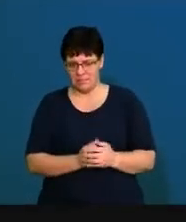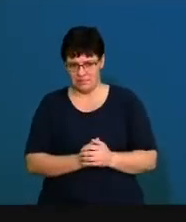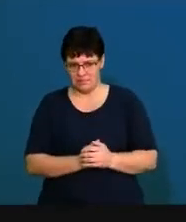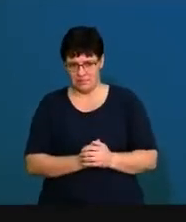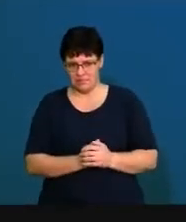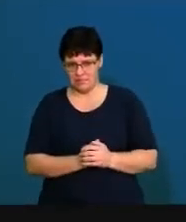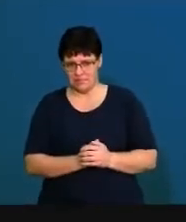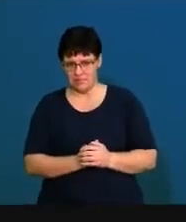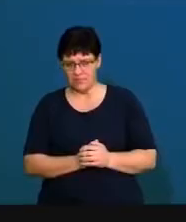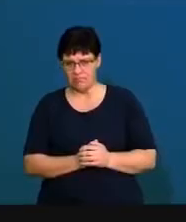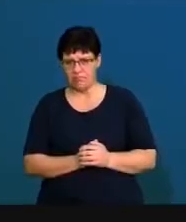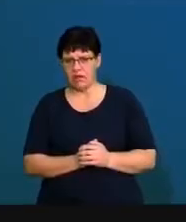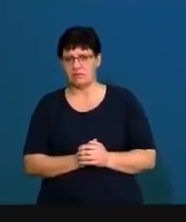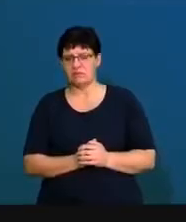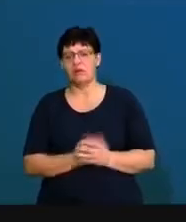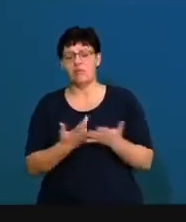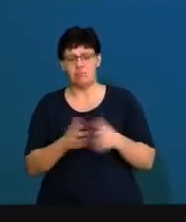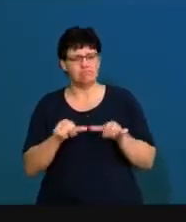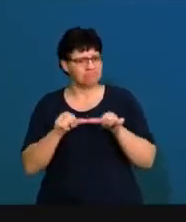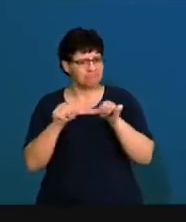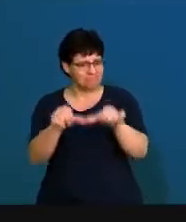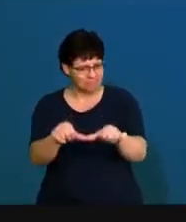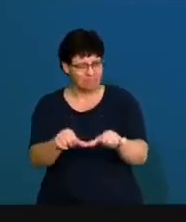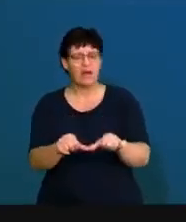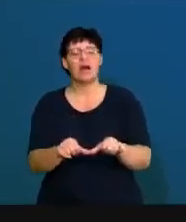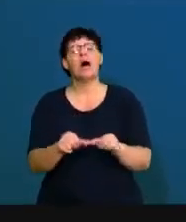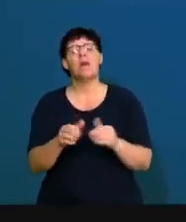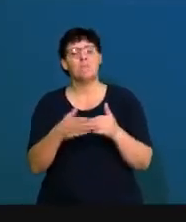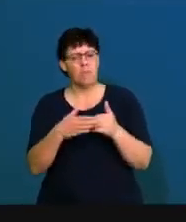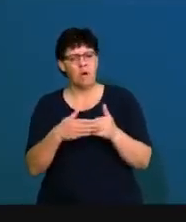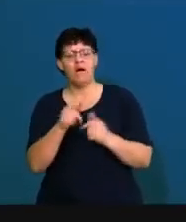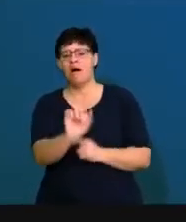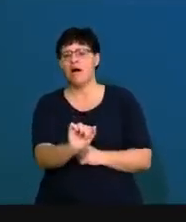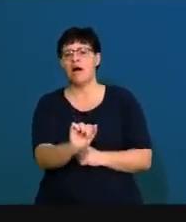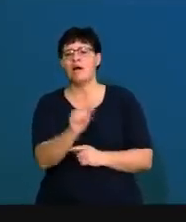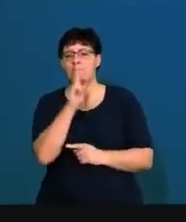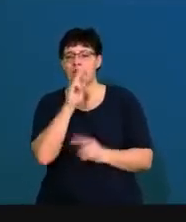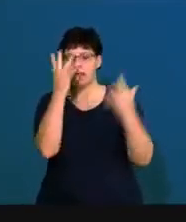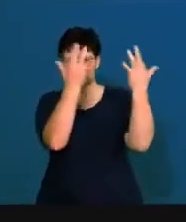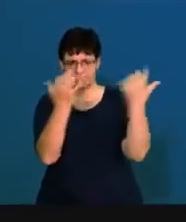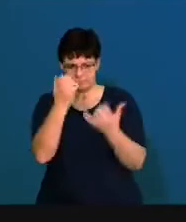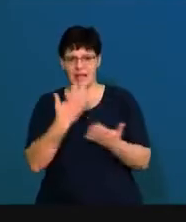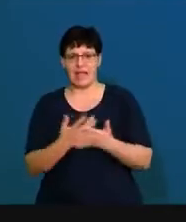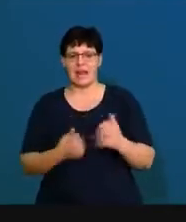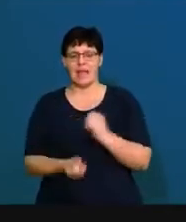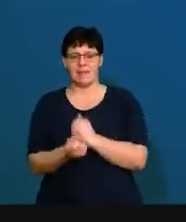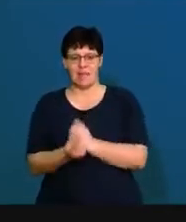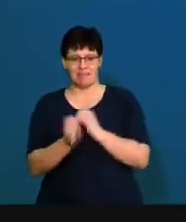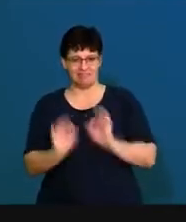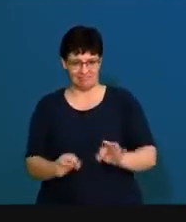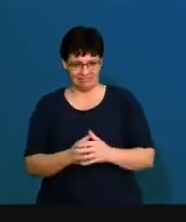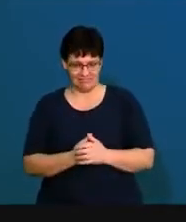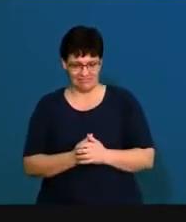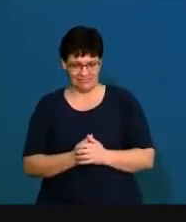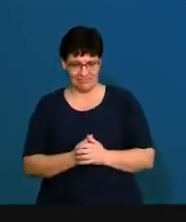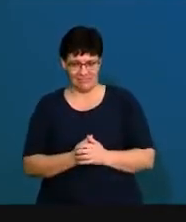examination. All right, now moving along with the tips on electrochemistry, make sure that you can perform calculations, right? And most